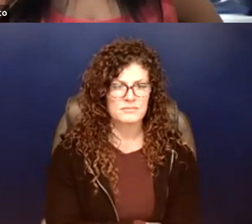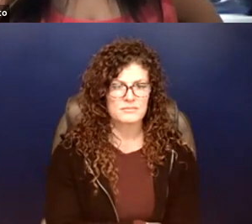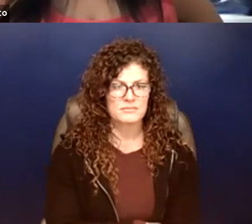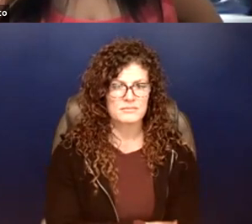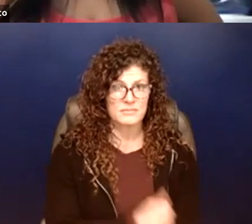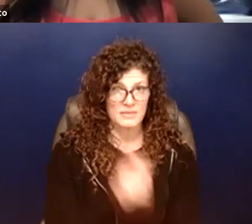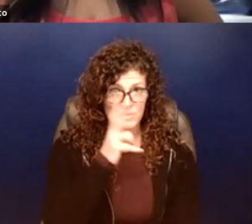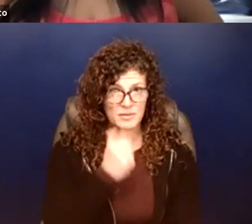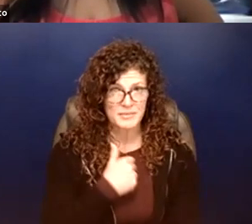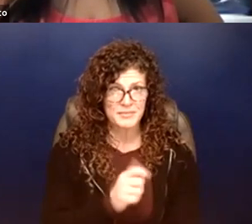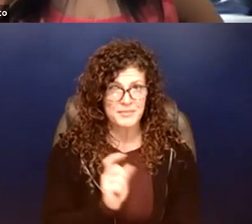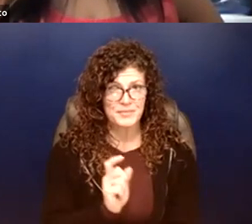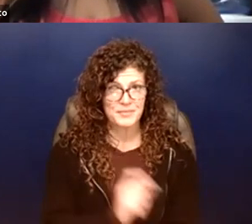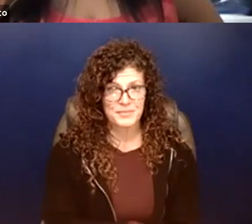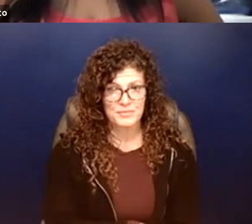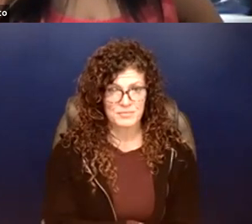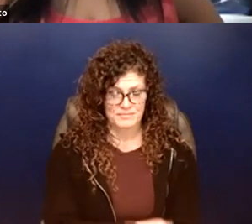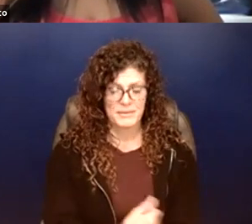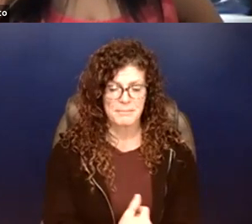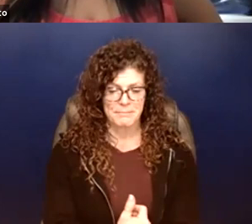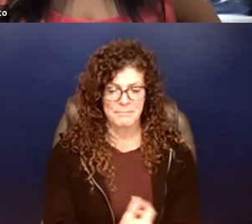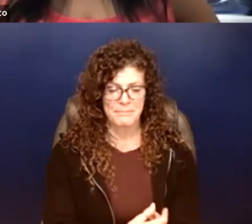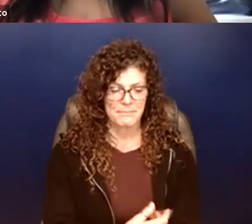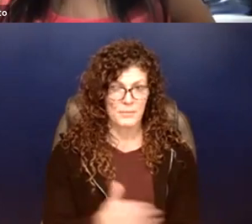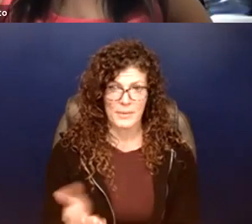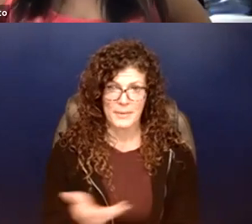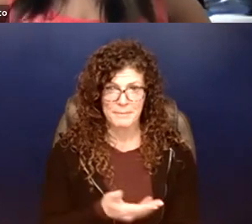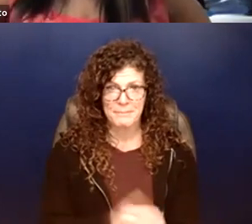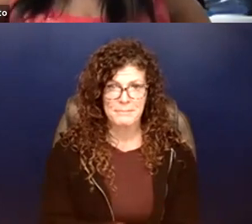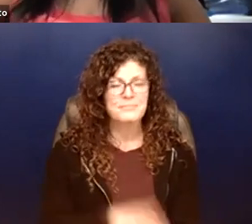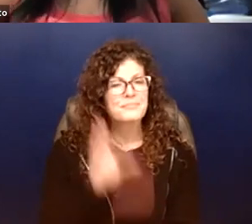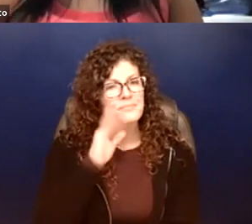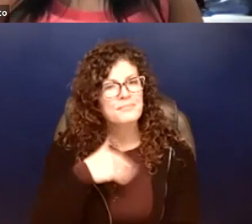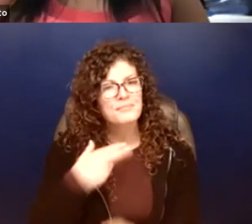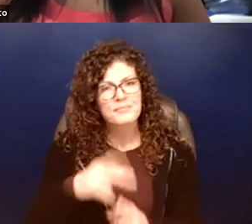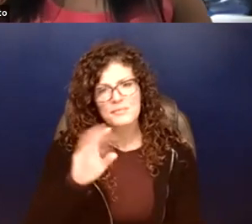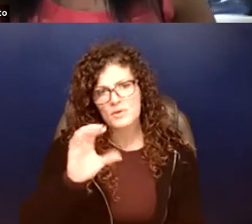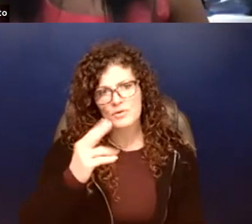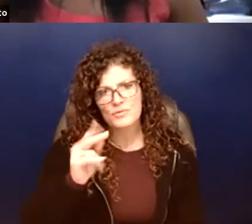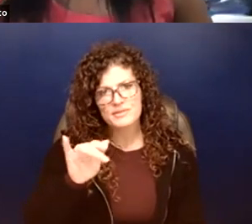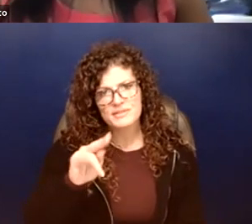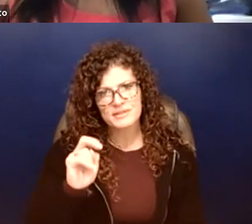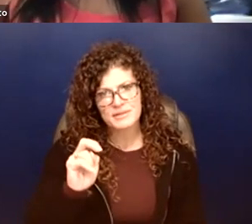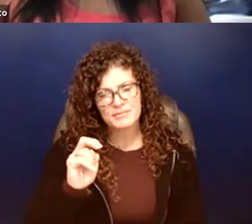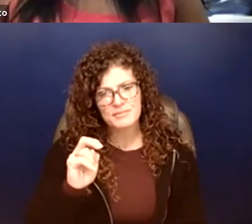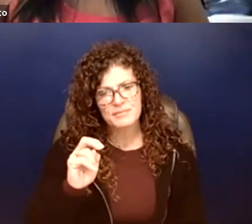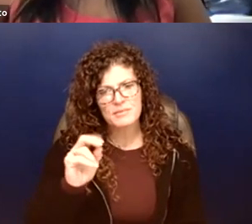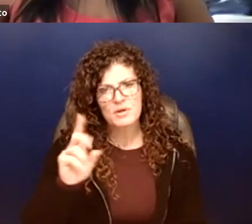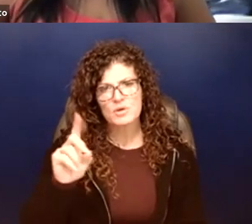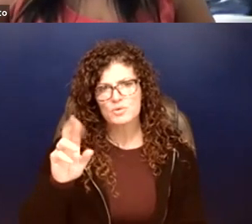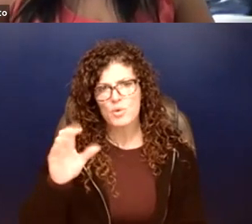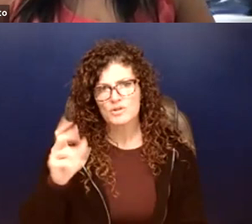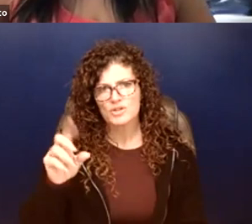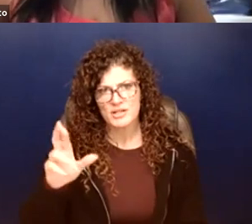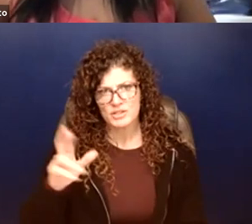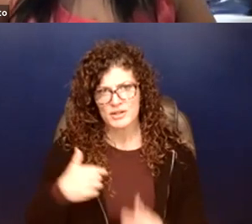Can you hear me? Yes, we can hear you. Welcome. Hi, I'm Christine Langhoff. I'm a Dorchester resident. I'm a